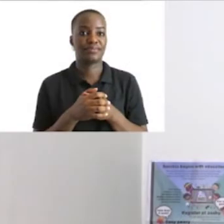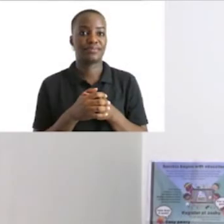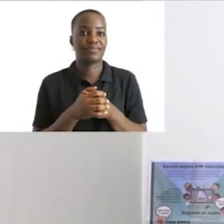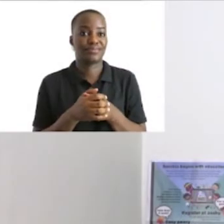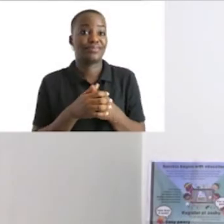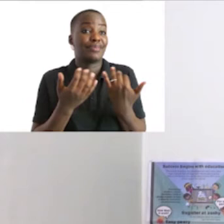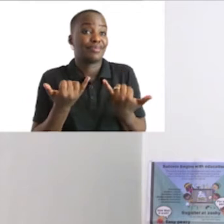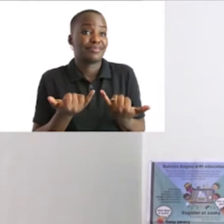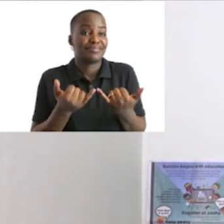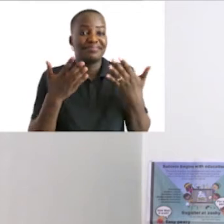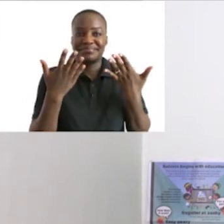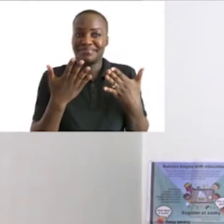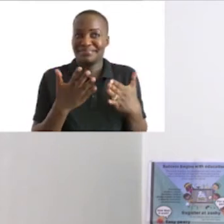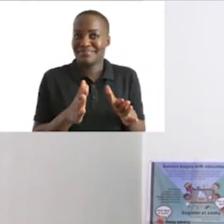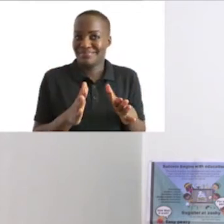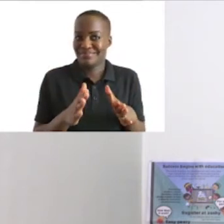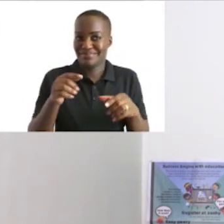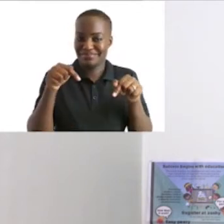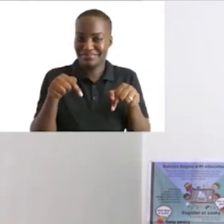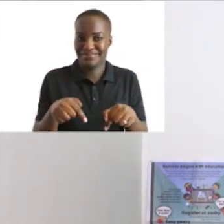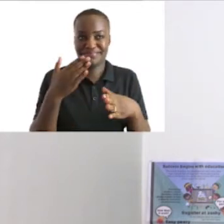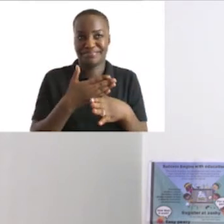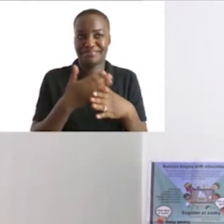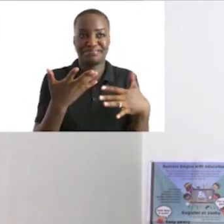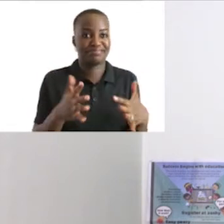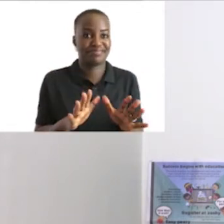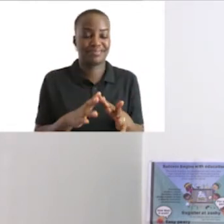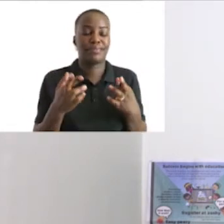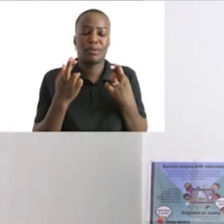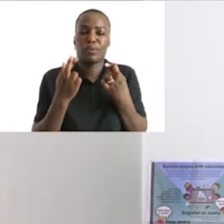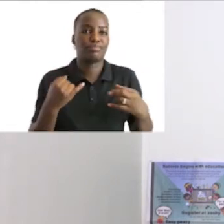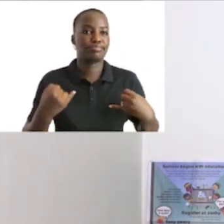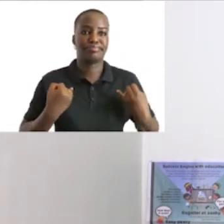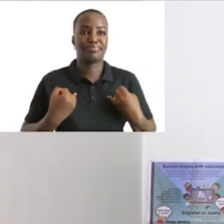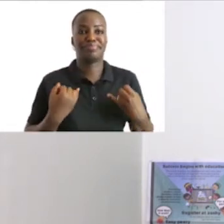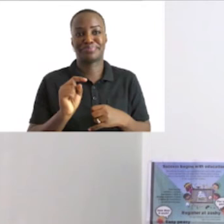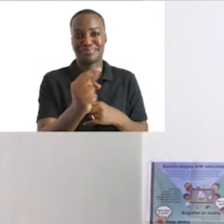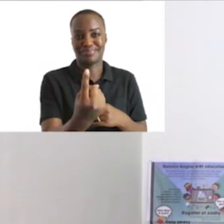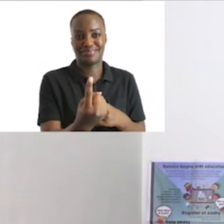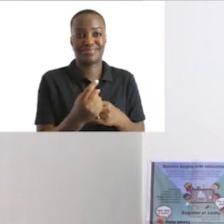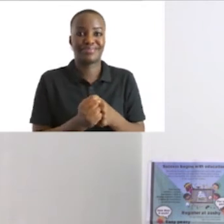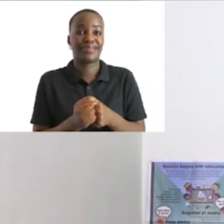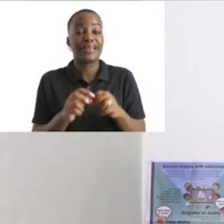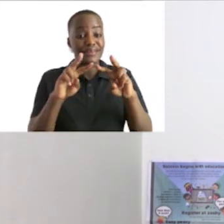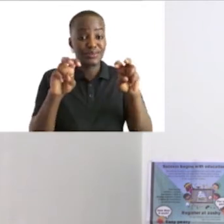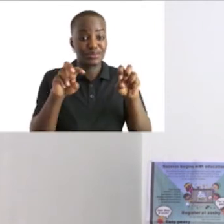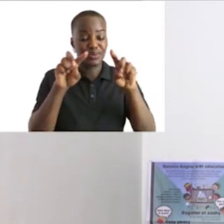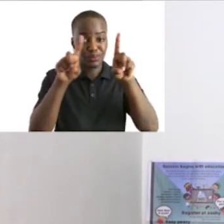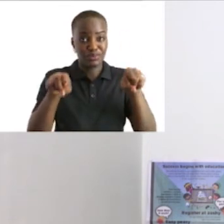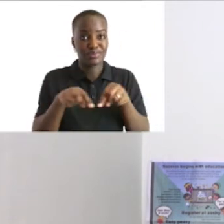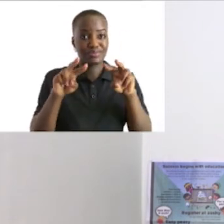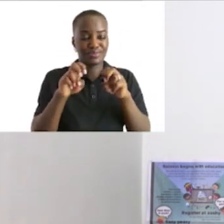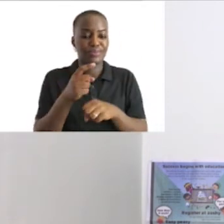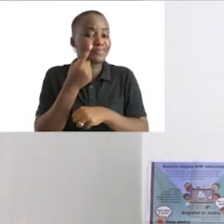We have come to the end of our lesson today, and I hope you enjoyed yourselves. Make sure for the word search that you are